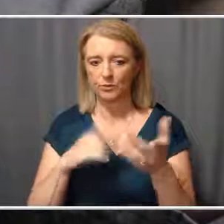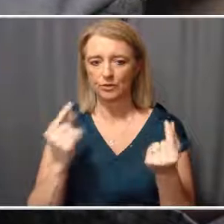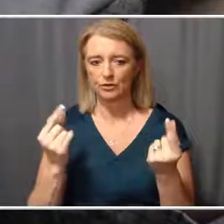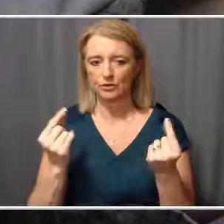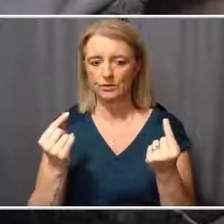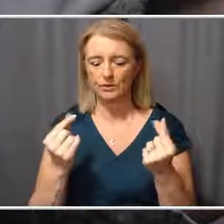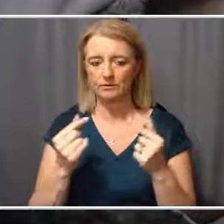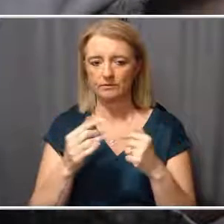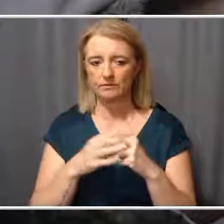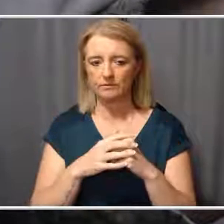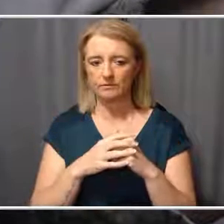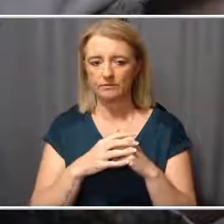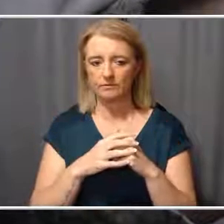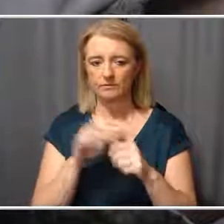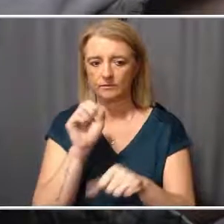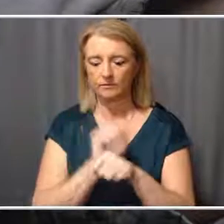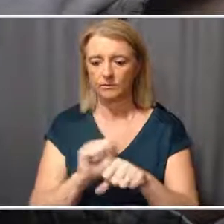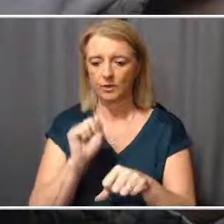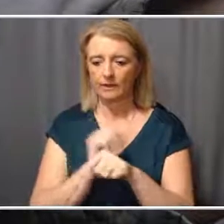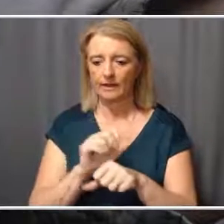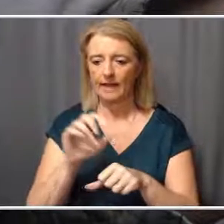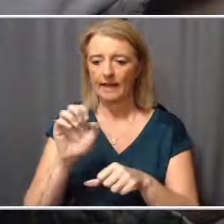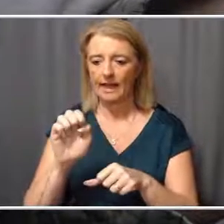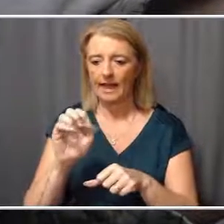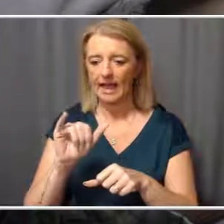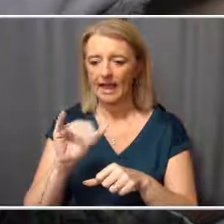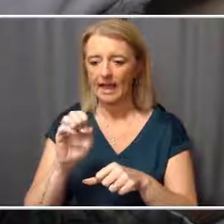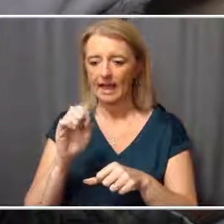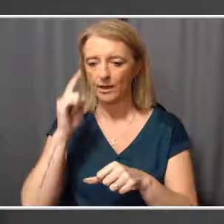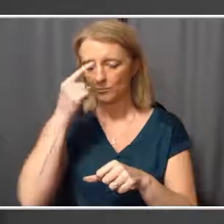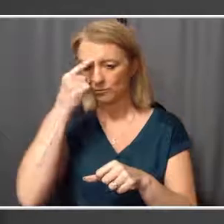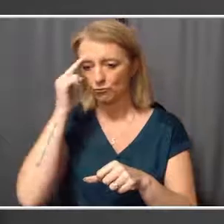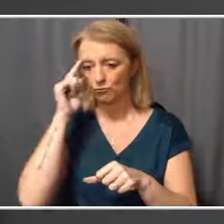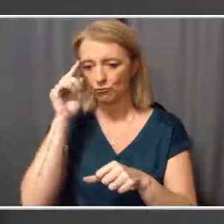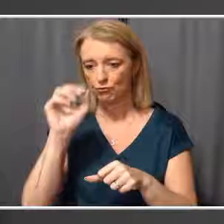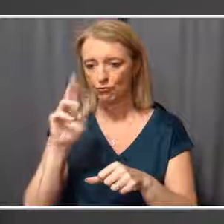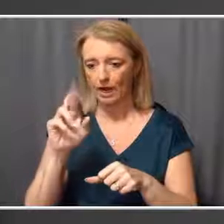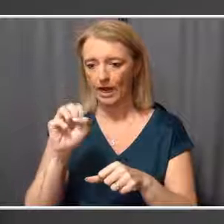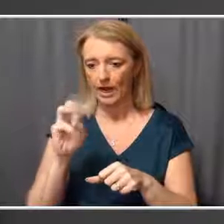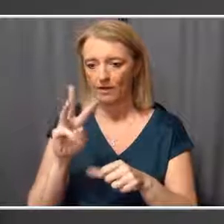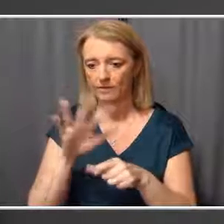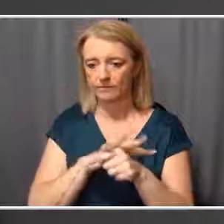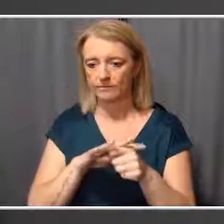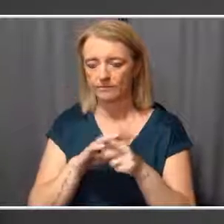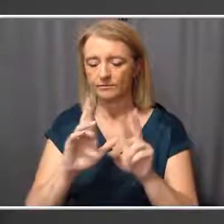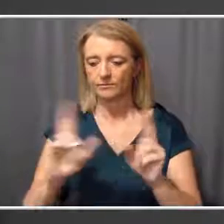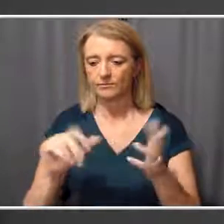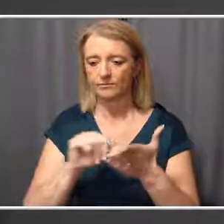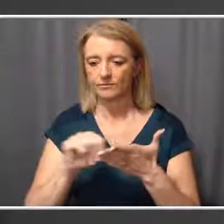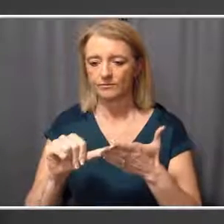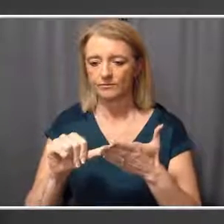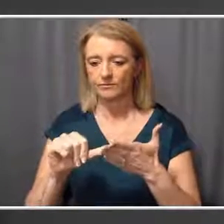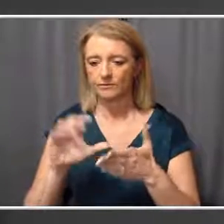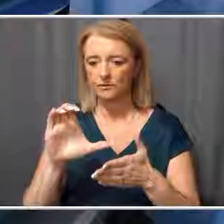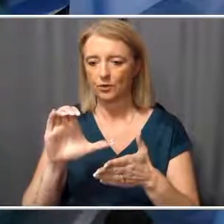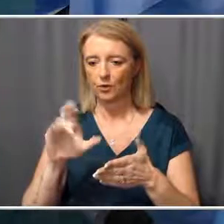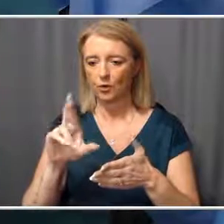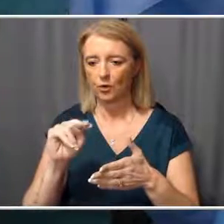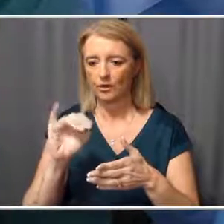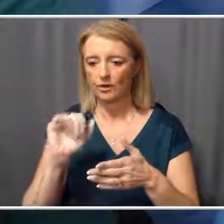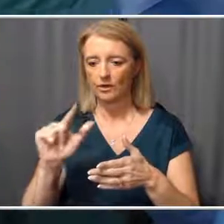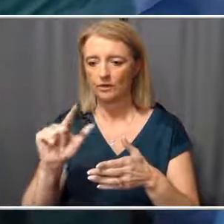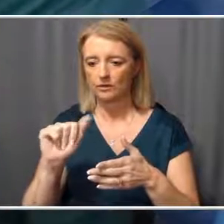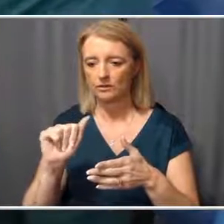muscle, and we're going to go down and find the supraorbital nerve and the supratrochlear nerve above her eye, and release some